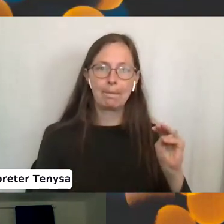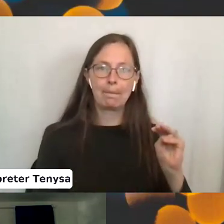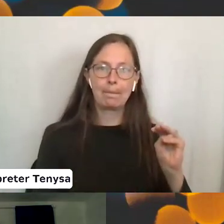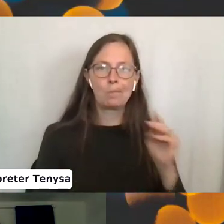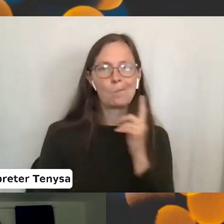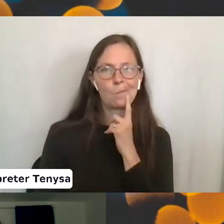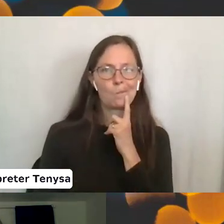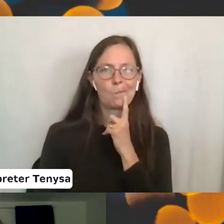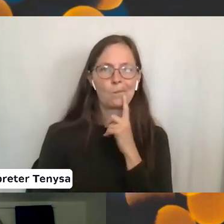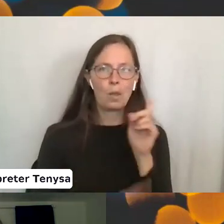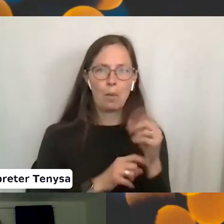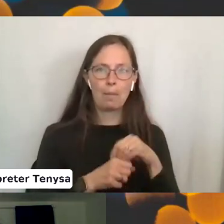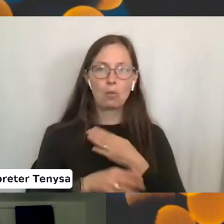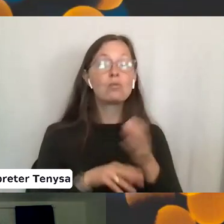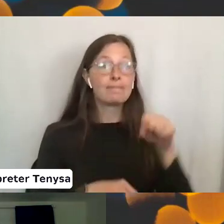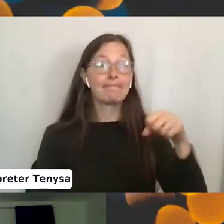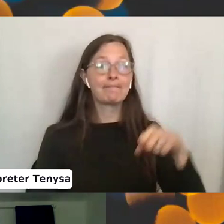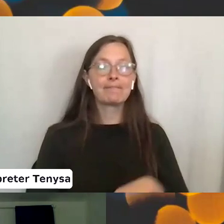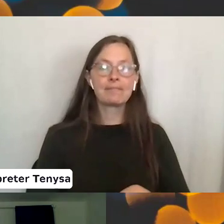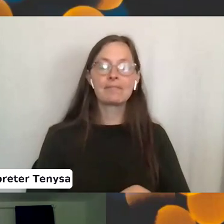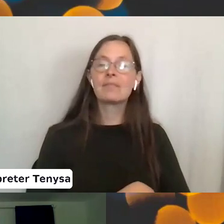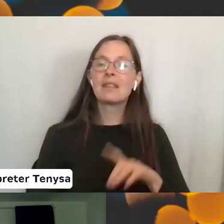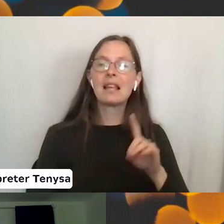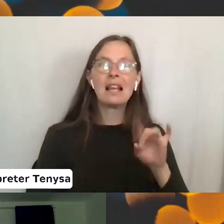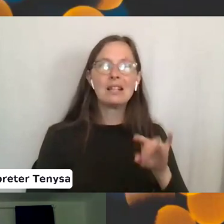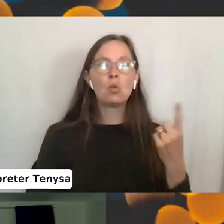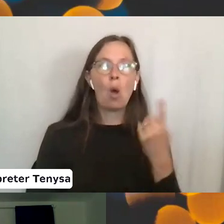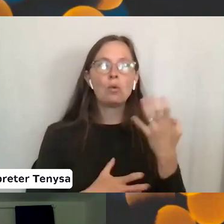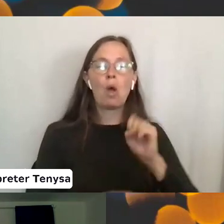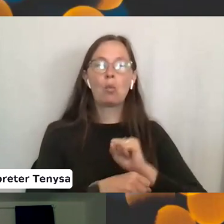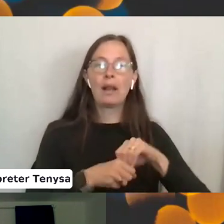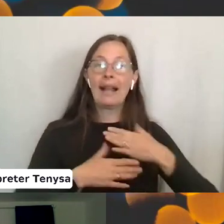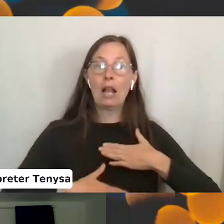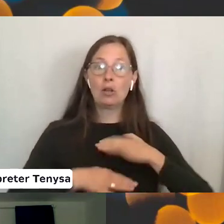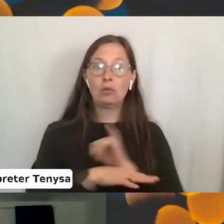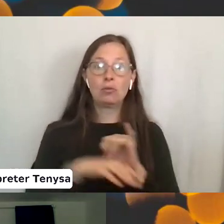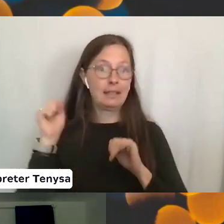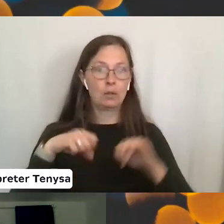Moment in my career. Yes. Did you always want to work in the entertainment industry? Yes. No.